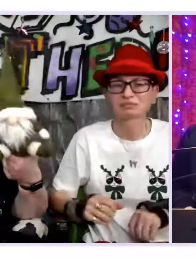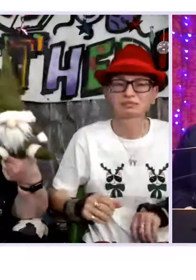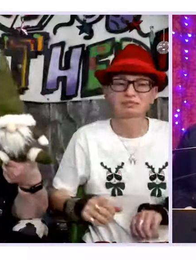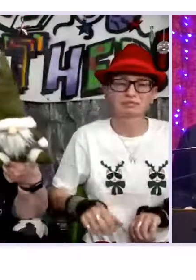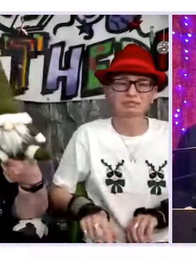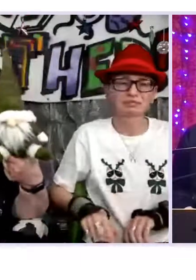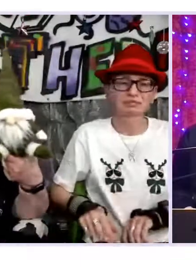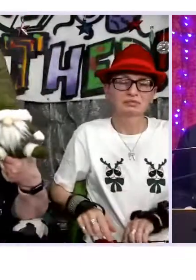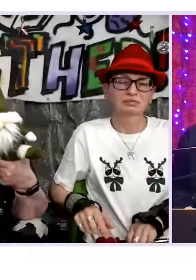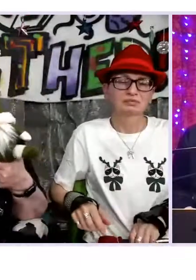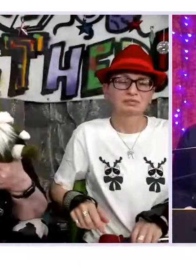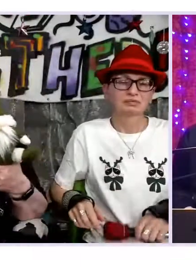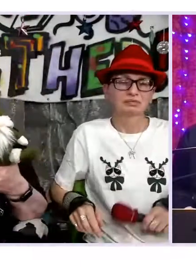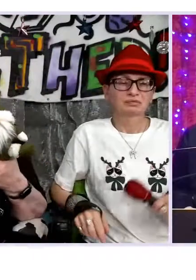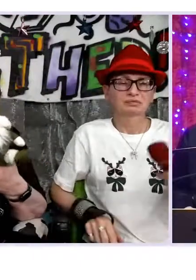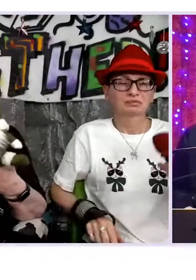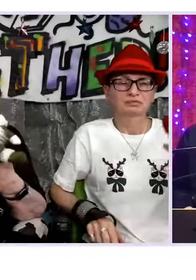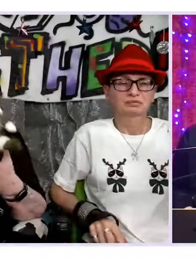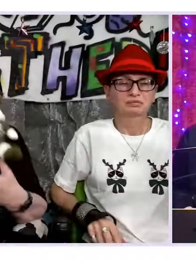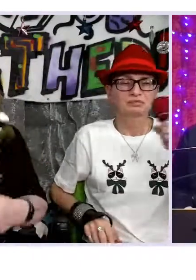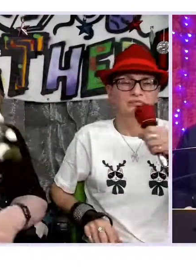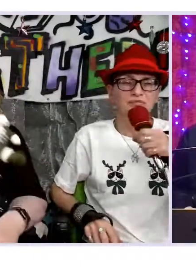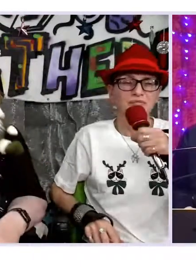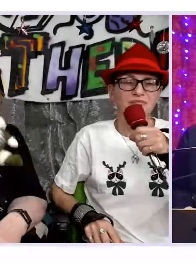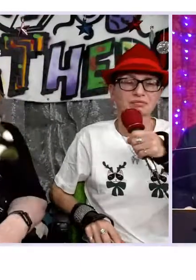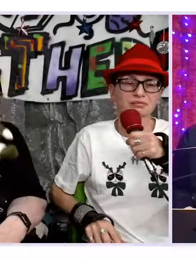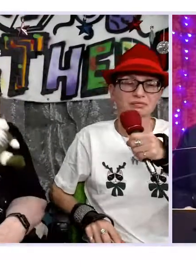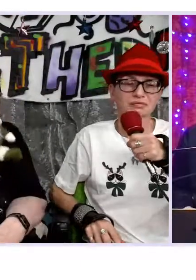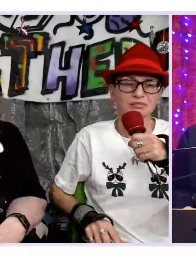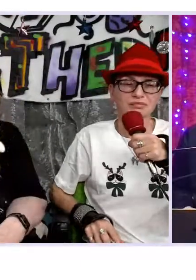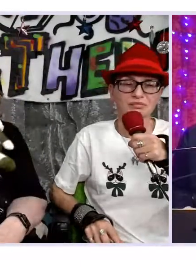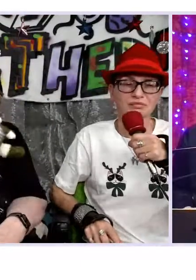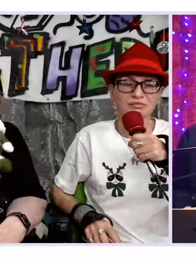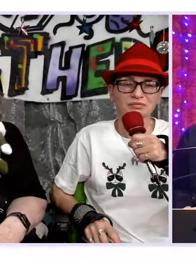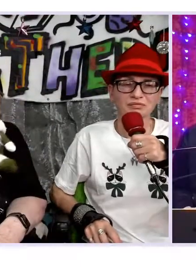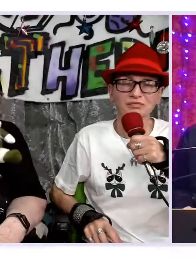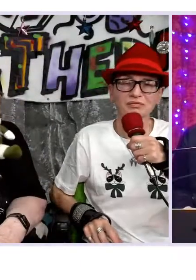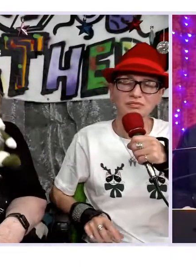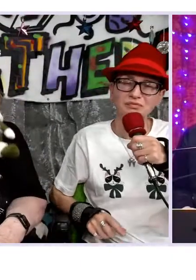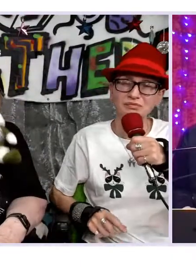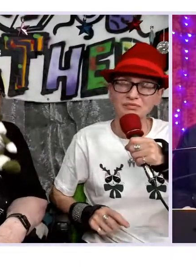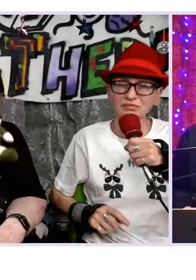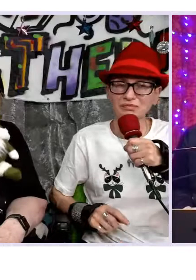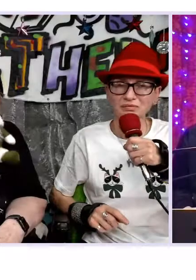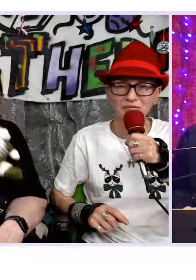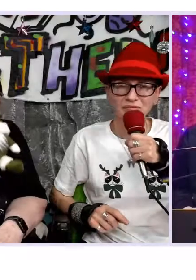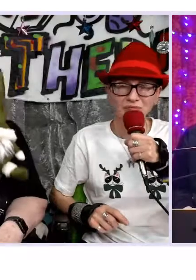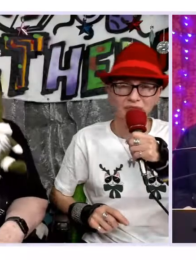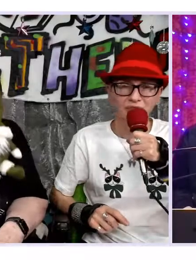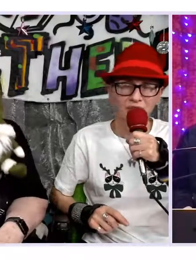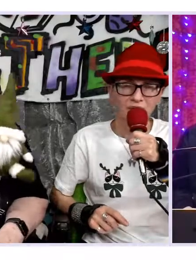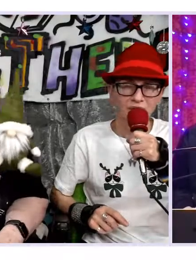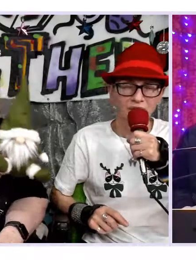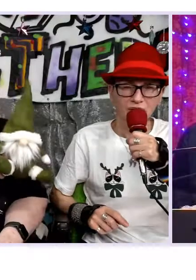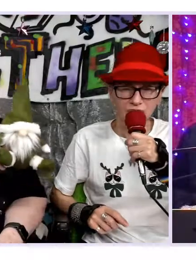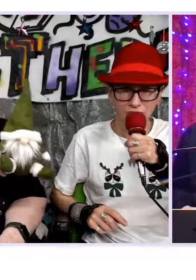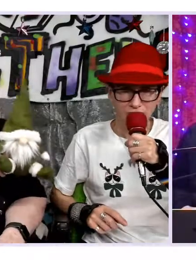competition. London 2012 dominating the Clockwork Toy race event. Here